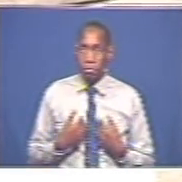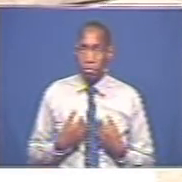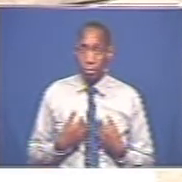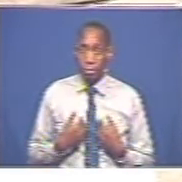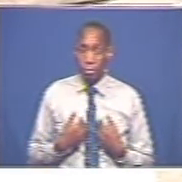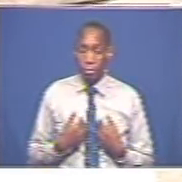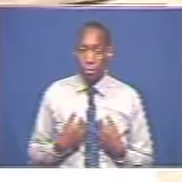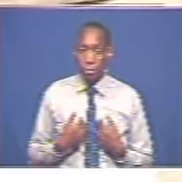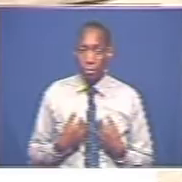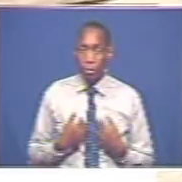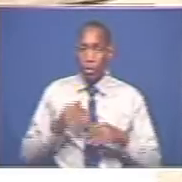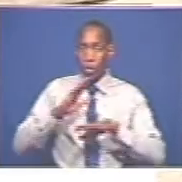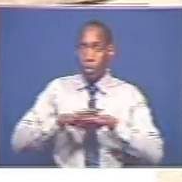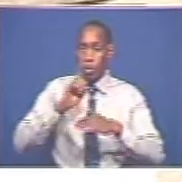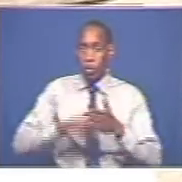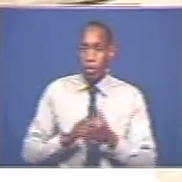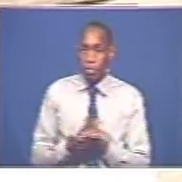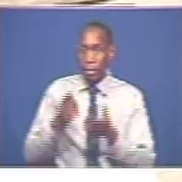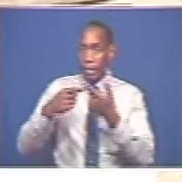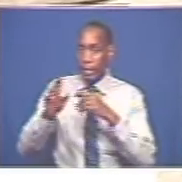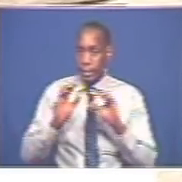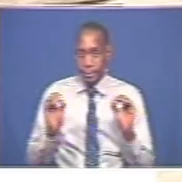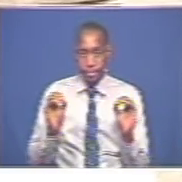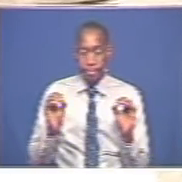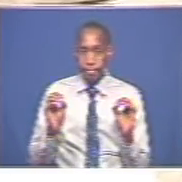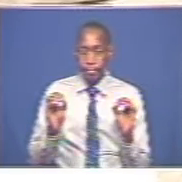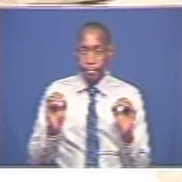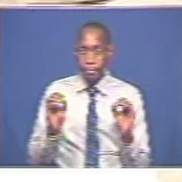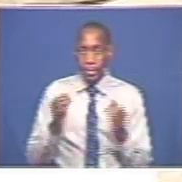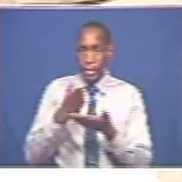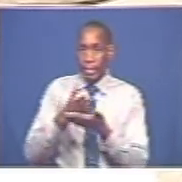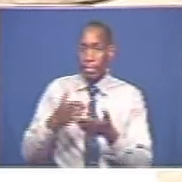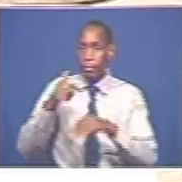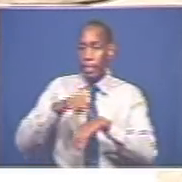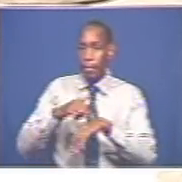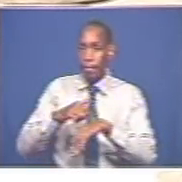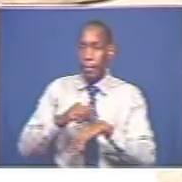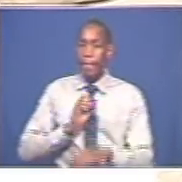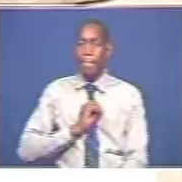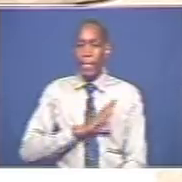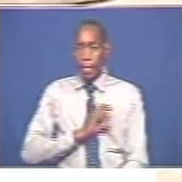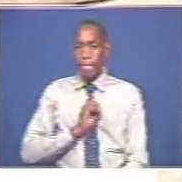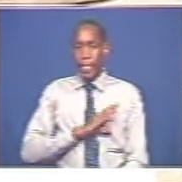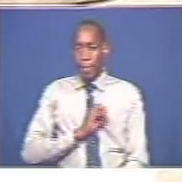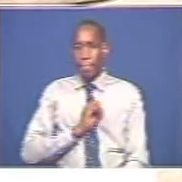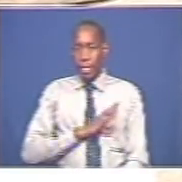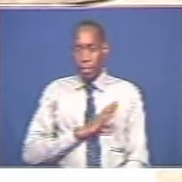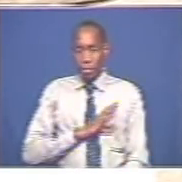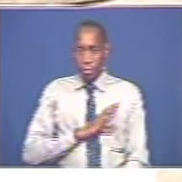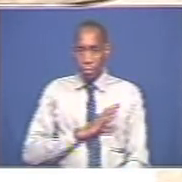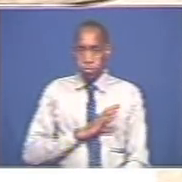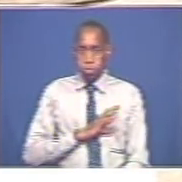But good thing is that I did not succeed. At some point, I was so afraid. Yeah.